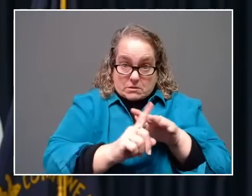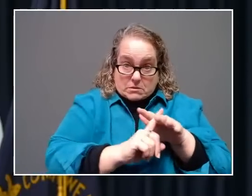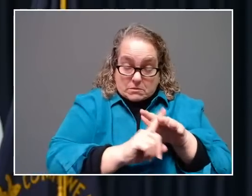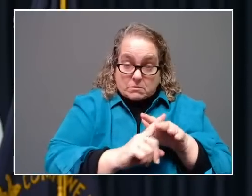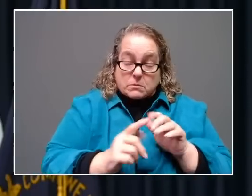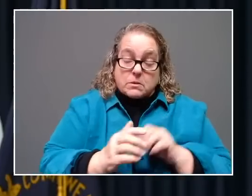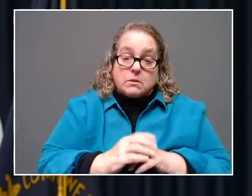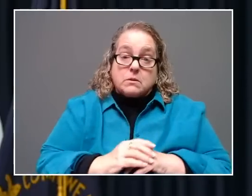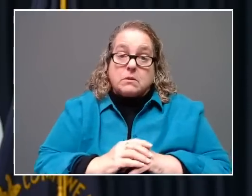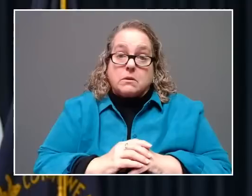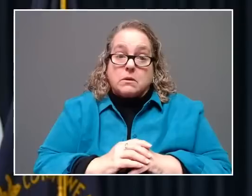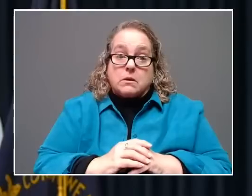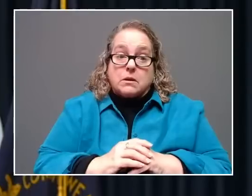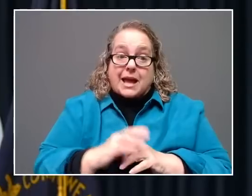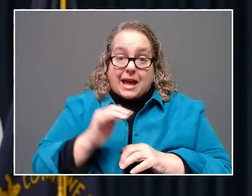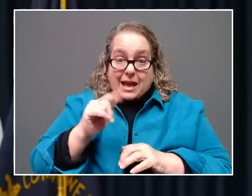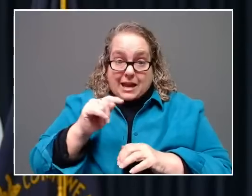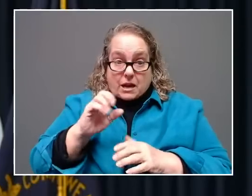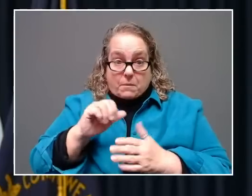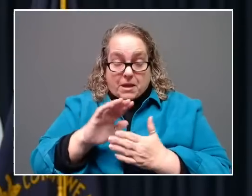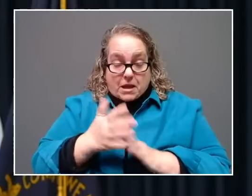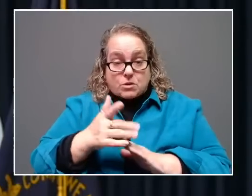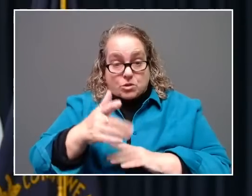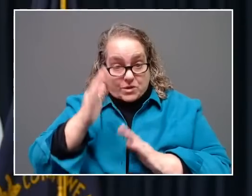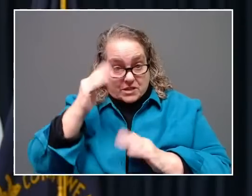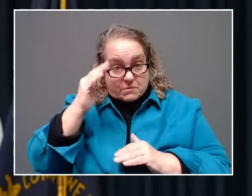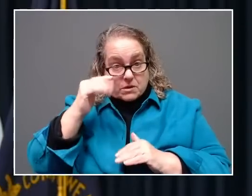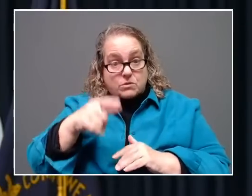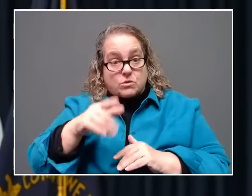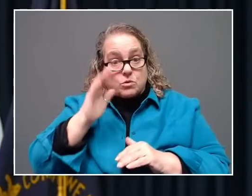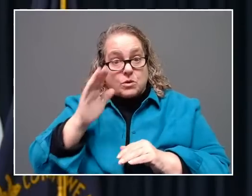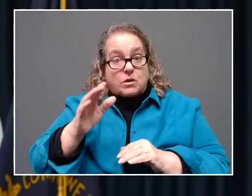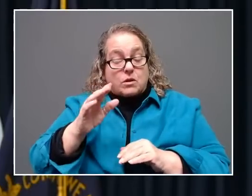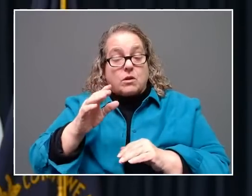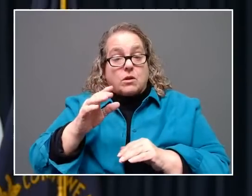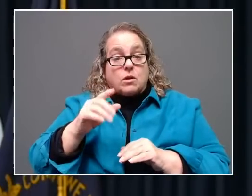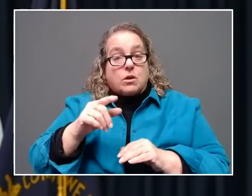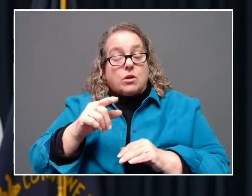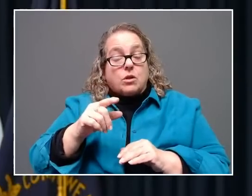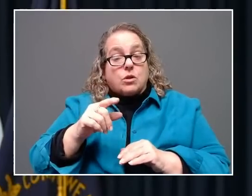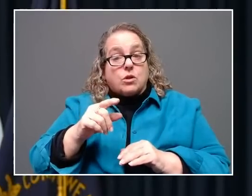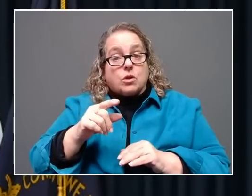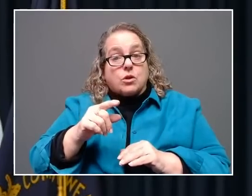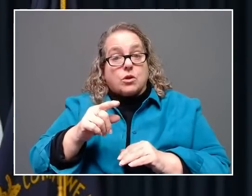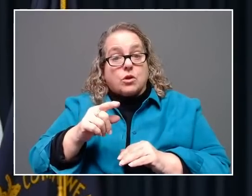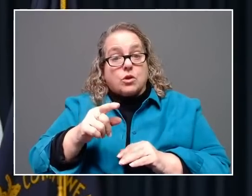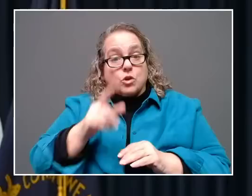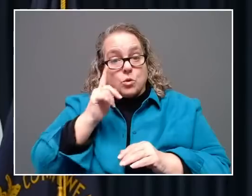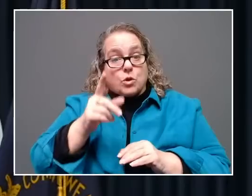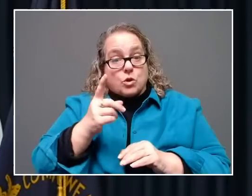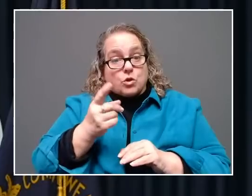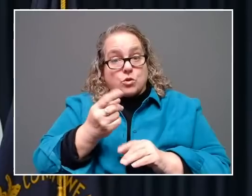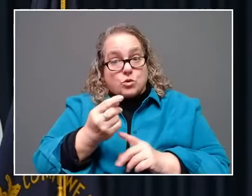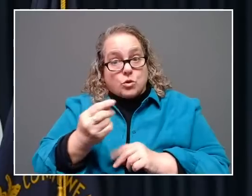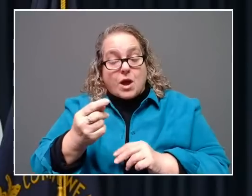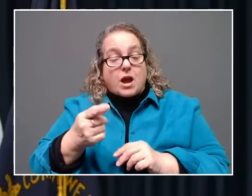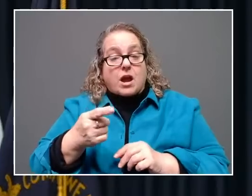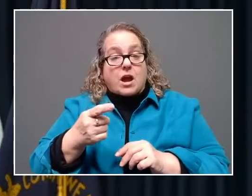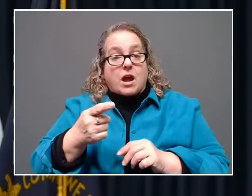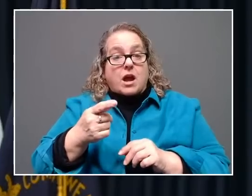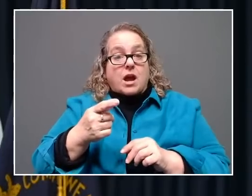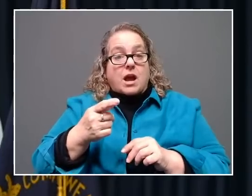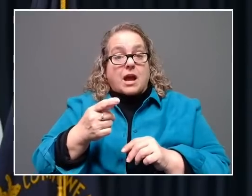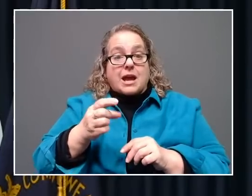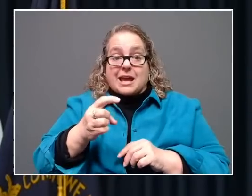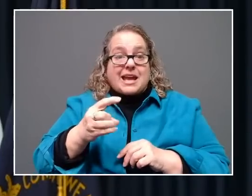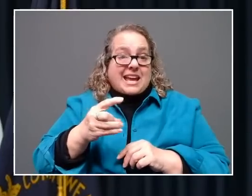truly becomes endemic, do you anticipate holding cases when we see those peaks and valleys, see a high wave Yeah. in Kentucky? Yeah, this